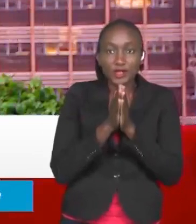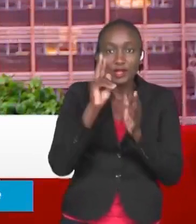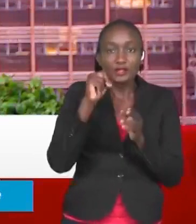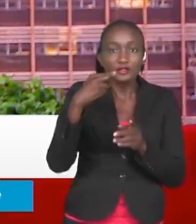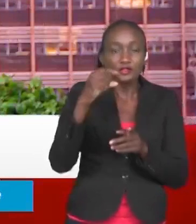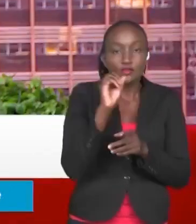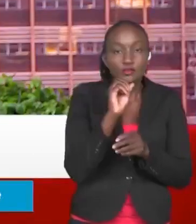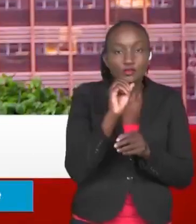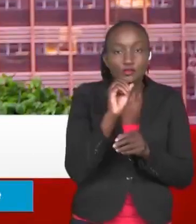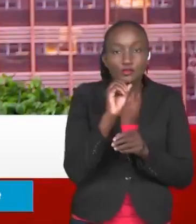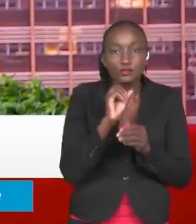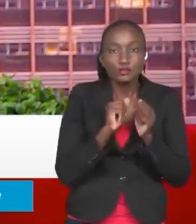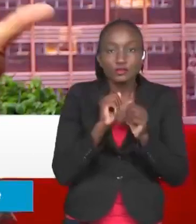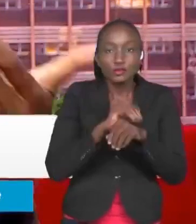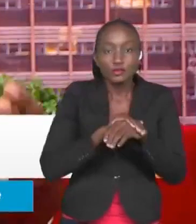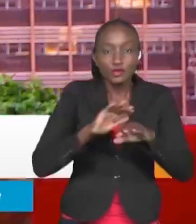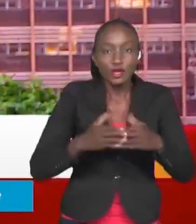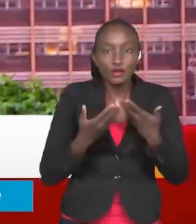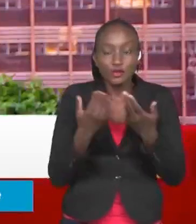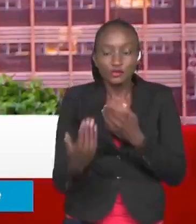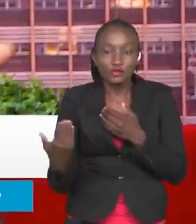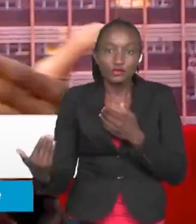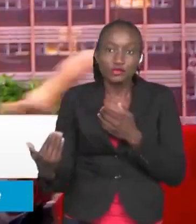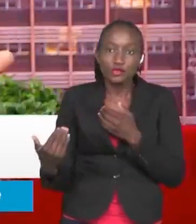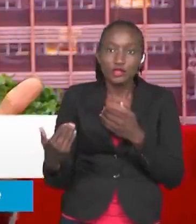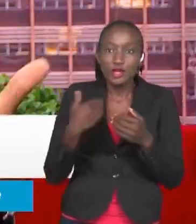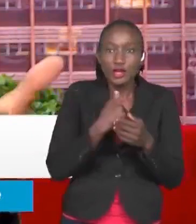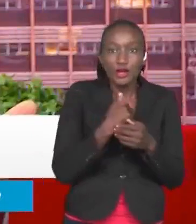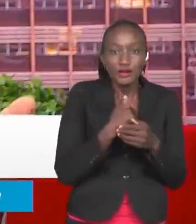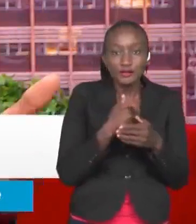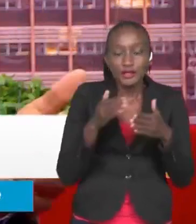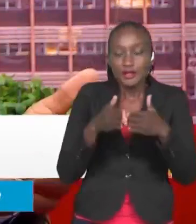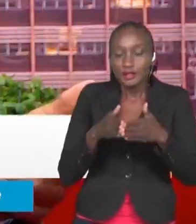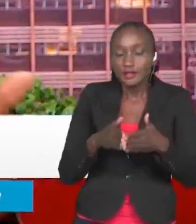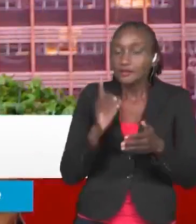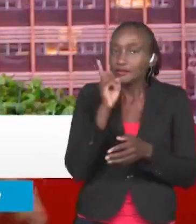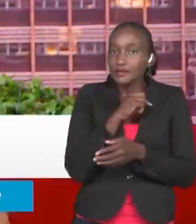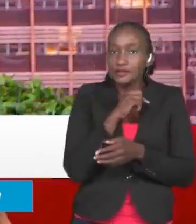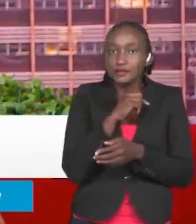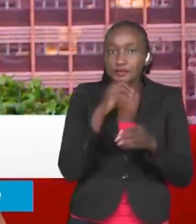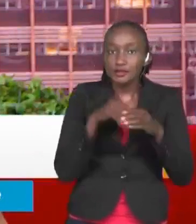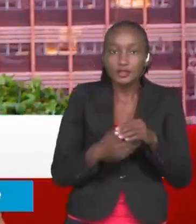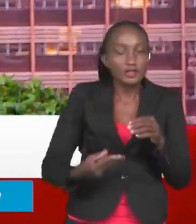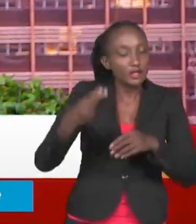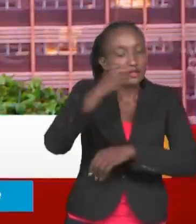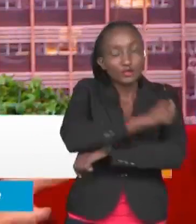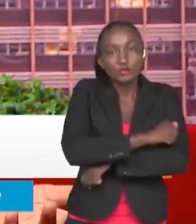non-governmental organization on how many children have at least engaged in sex, even in high school